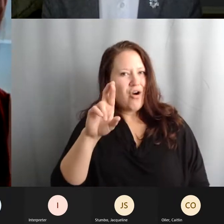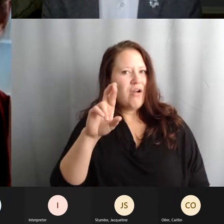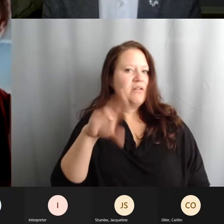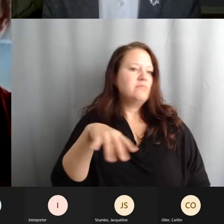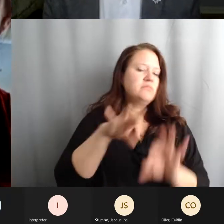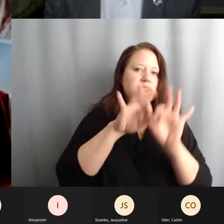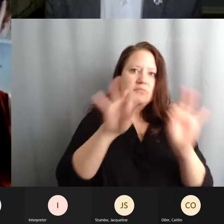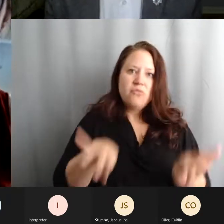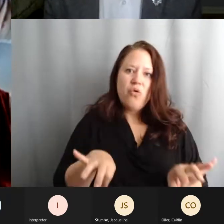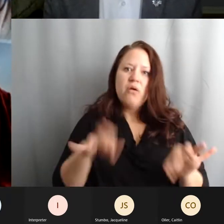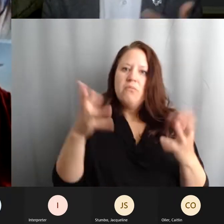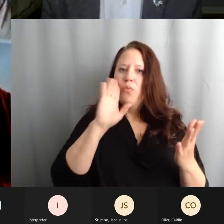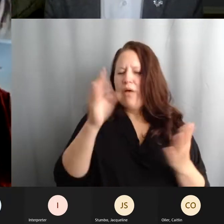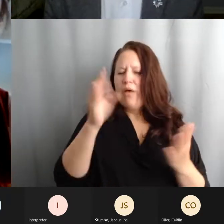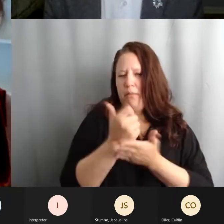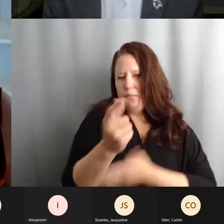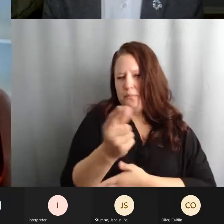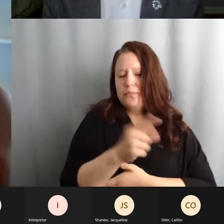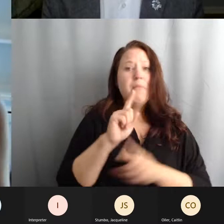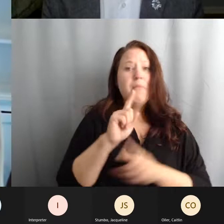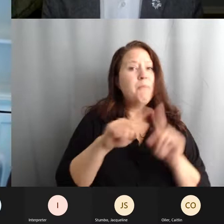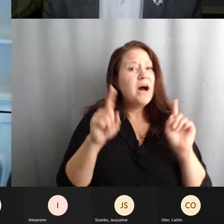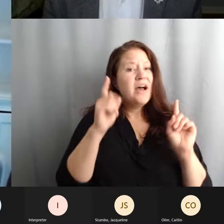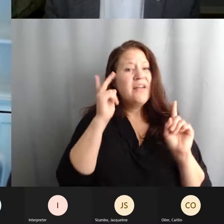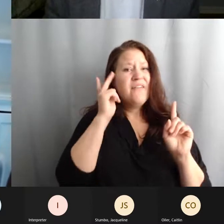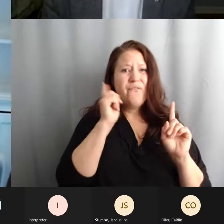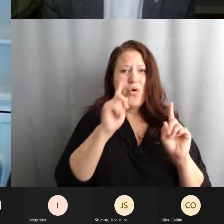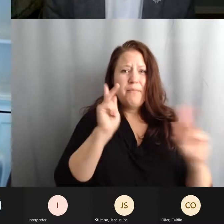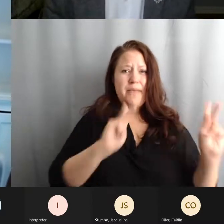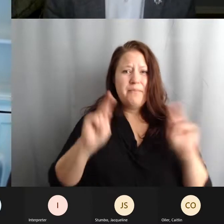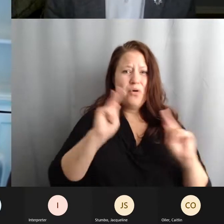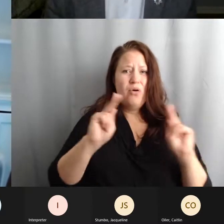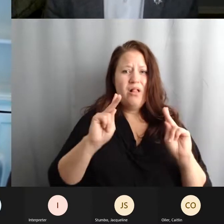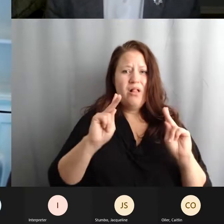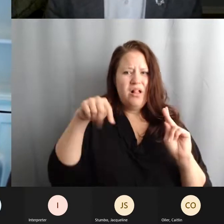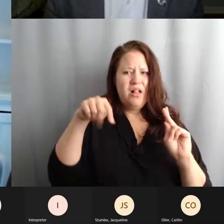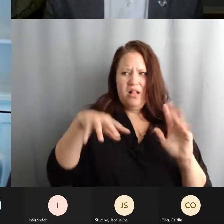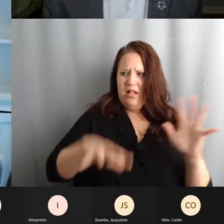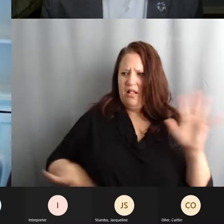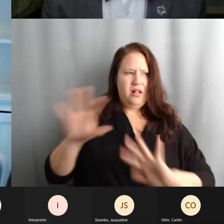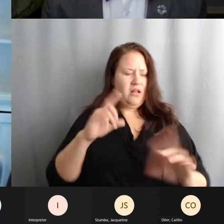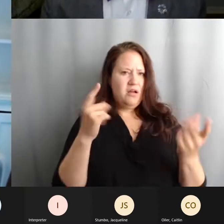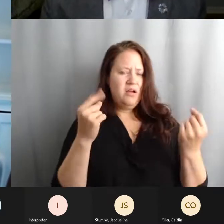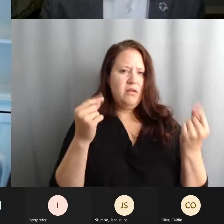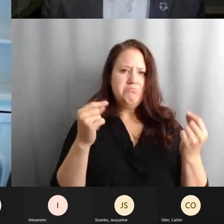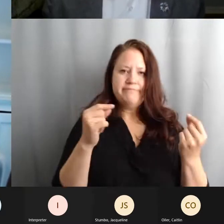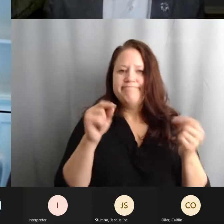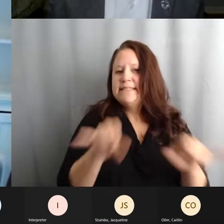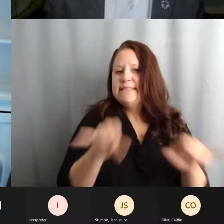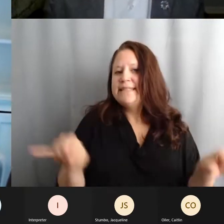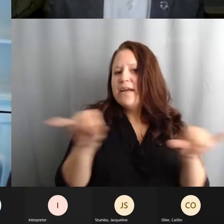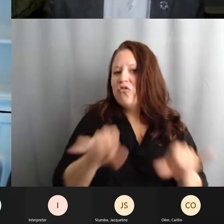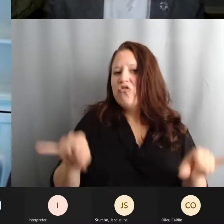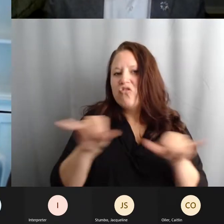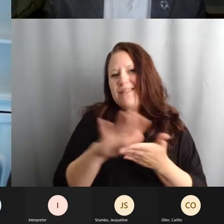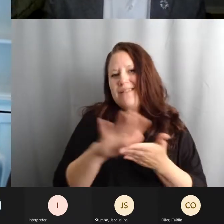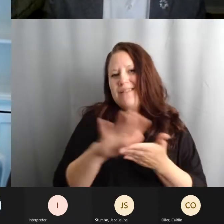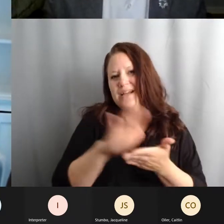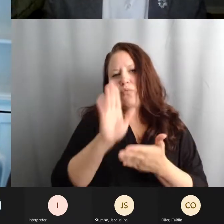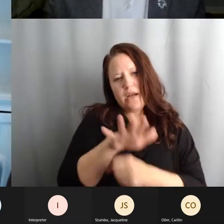managed as well. But for folks kind of navigating in a space, the standard cleaning will be sufficient for